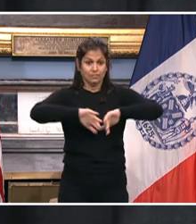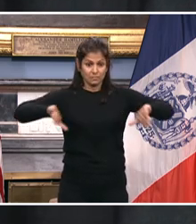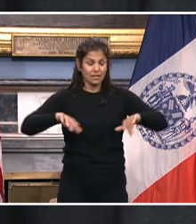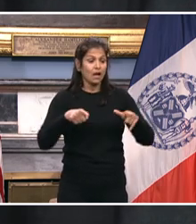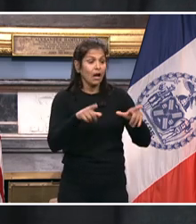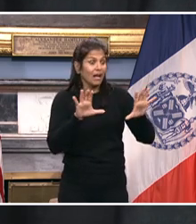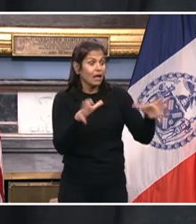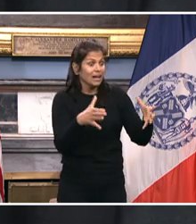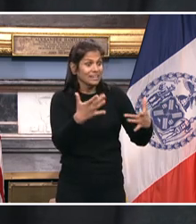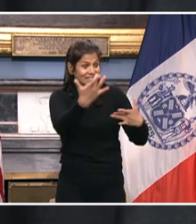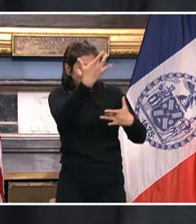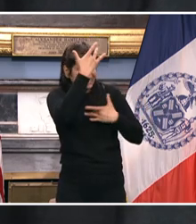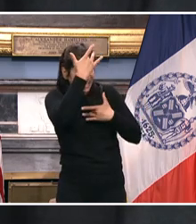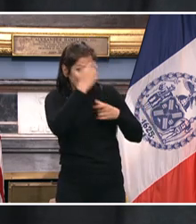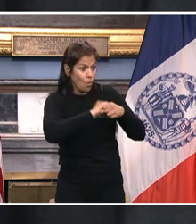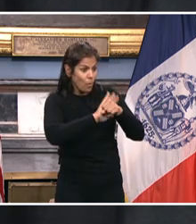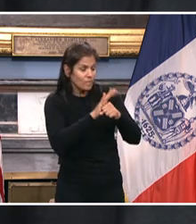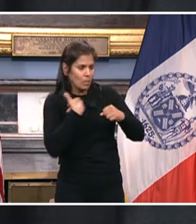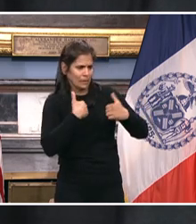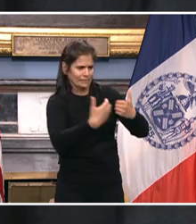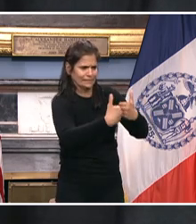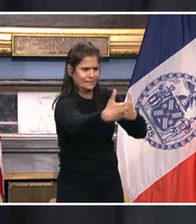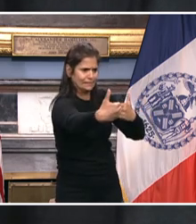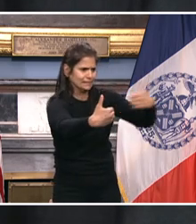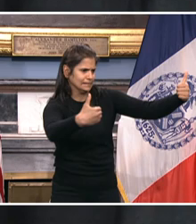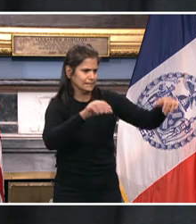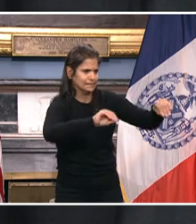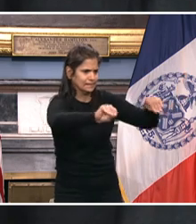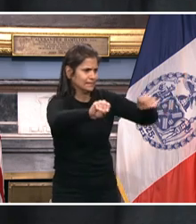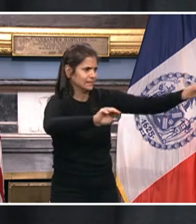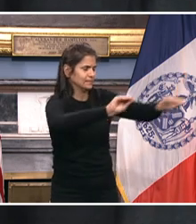tenants all are employed and are all able to pay.